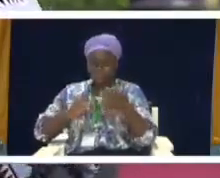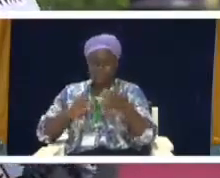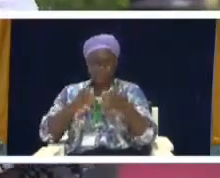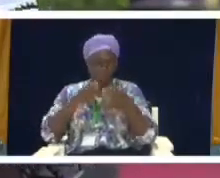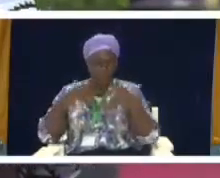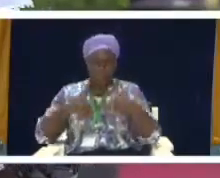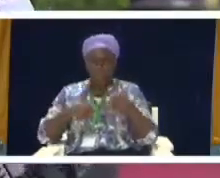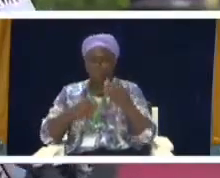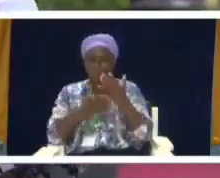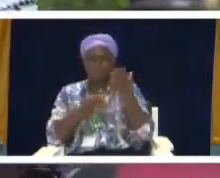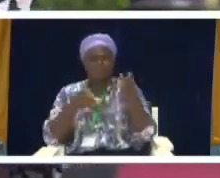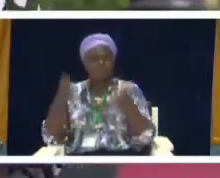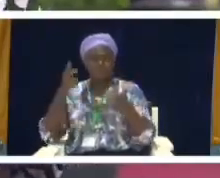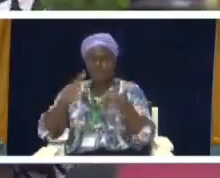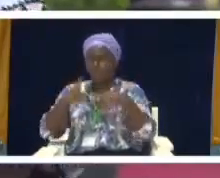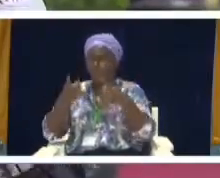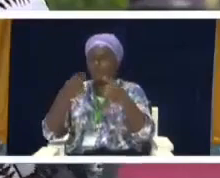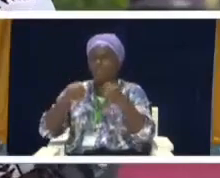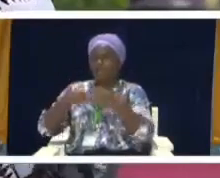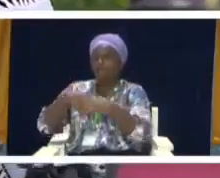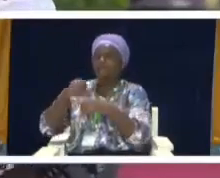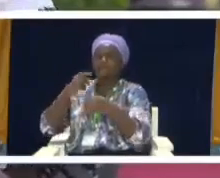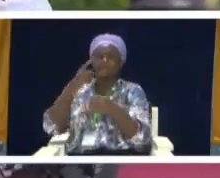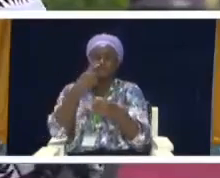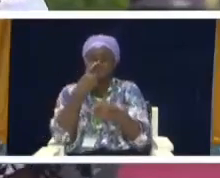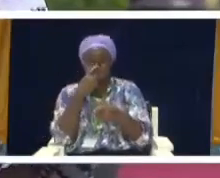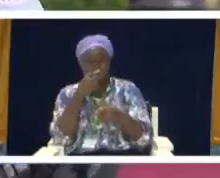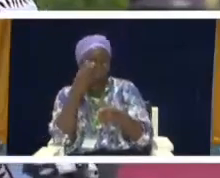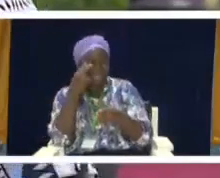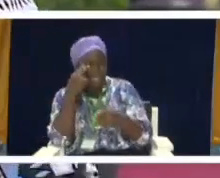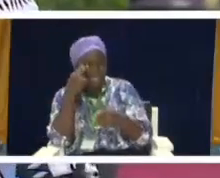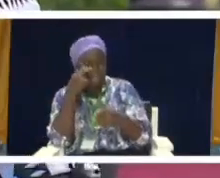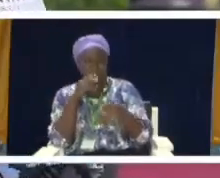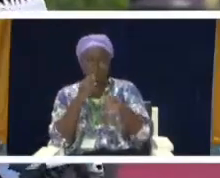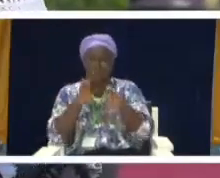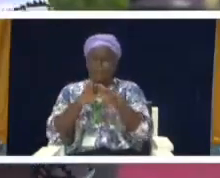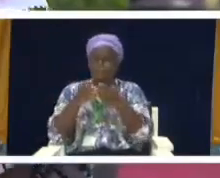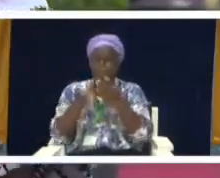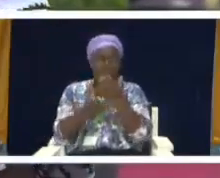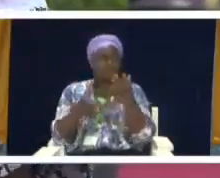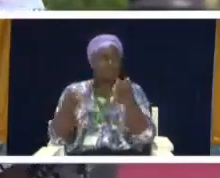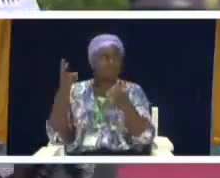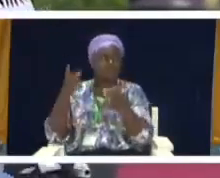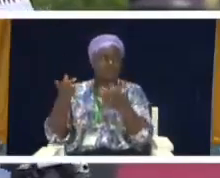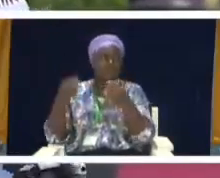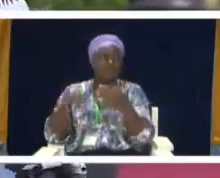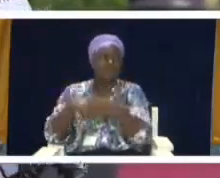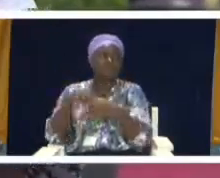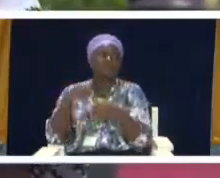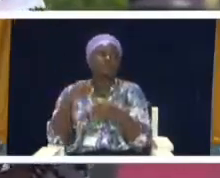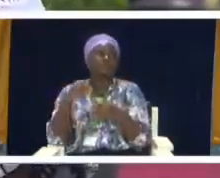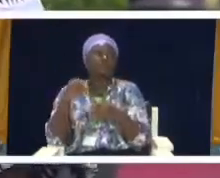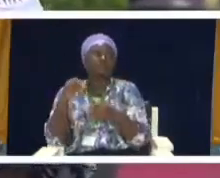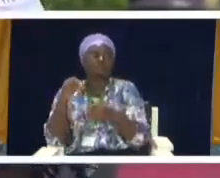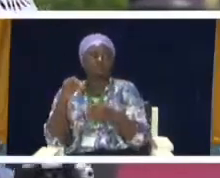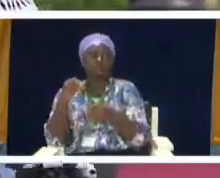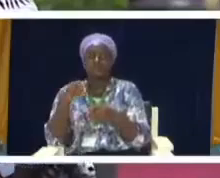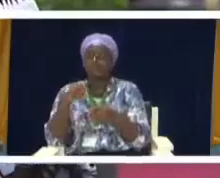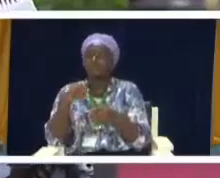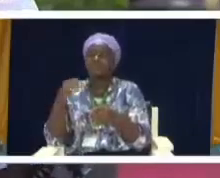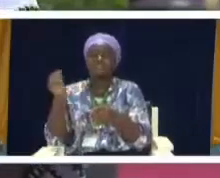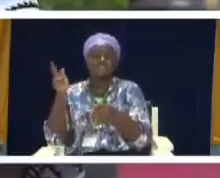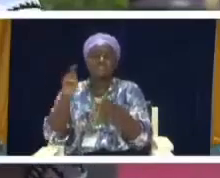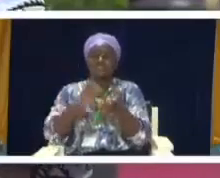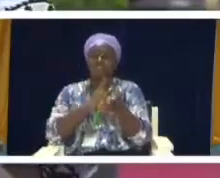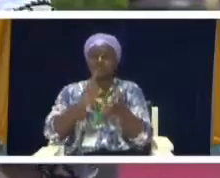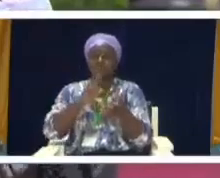eyes, from my nose, from every opening in my body, blood was coming out. So the doctors, they were surprised. They were saying, what was this?